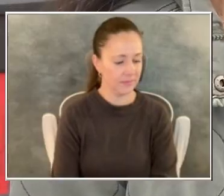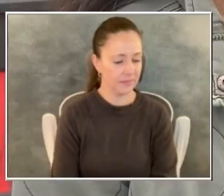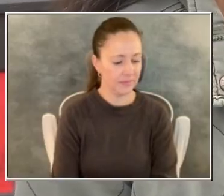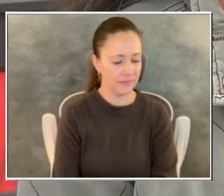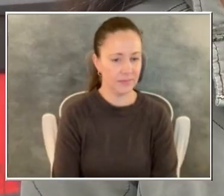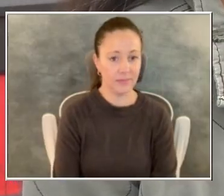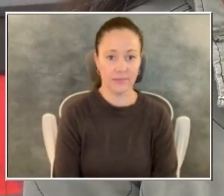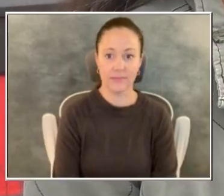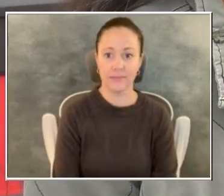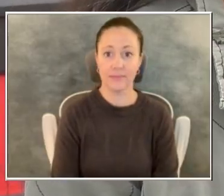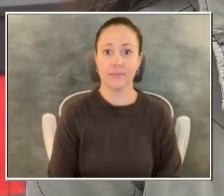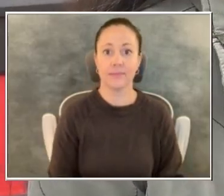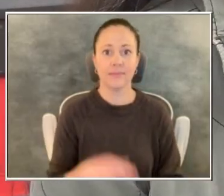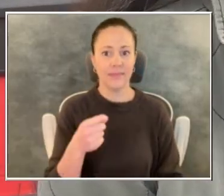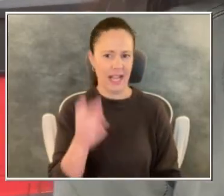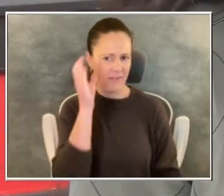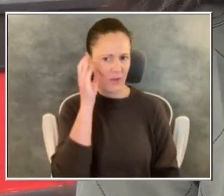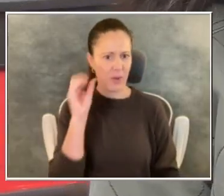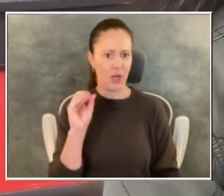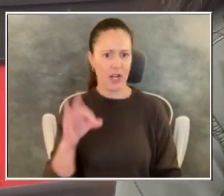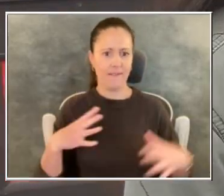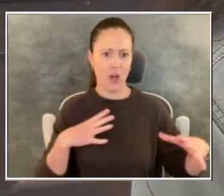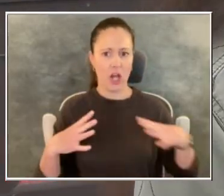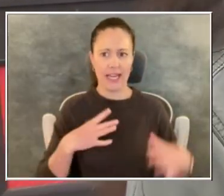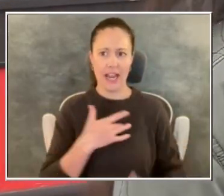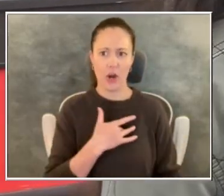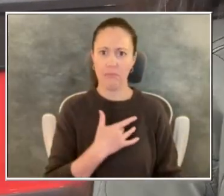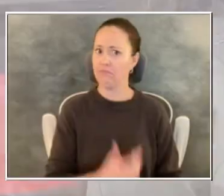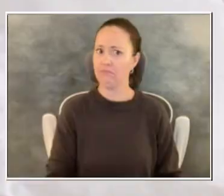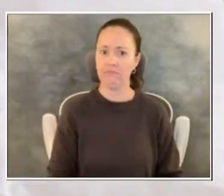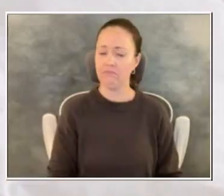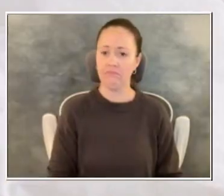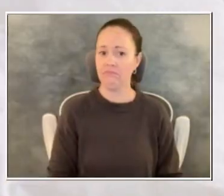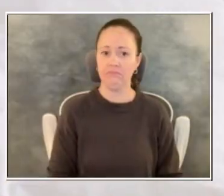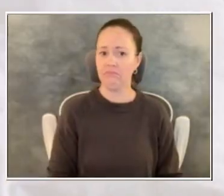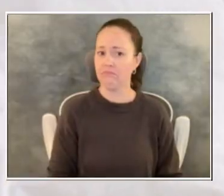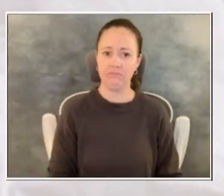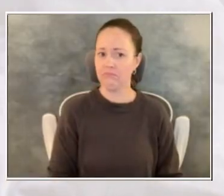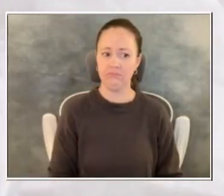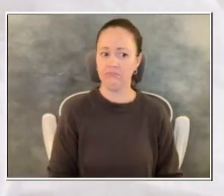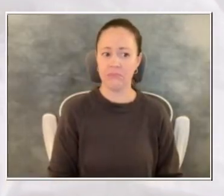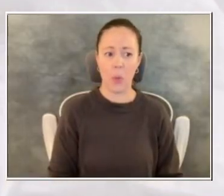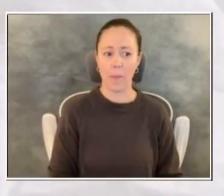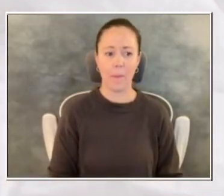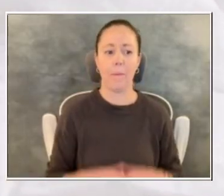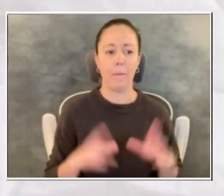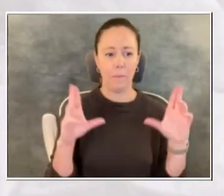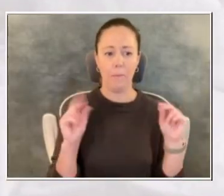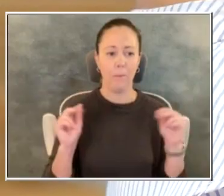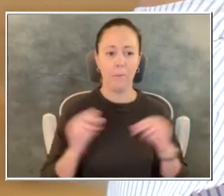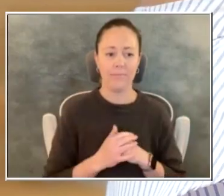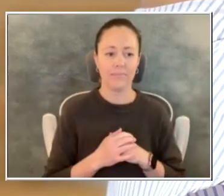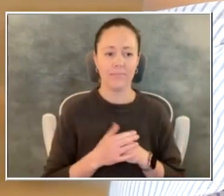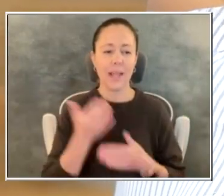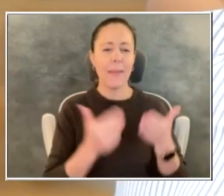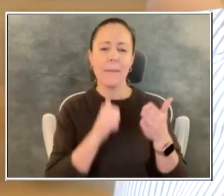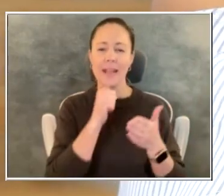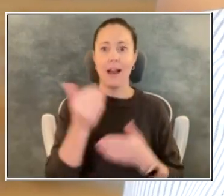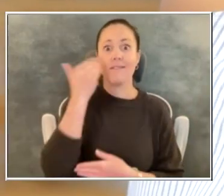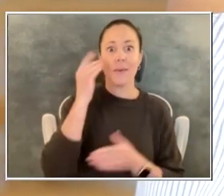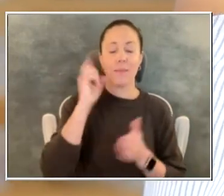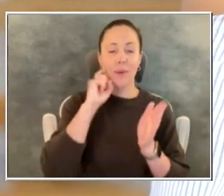Have you heard of holiday heart? No, I have not. No, I haven't. No. While holiday heart may not be a familiar term, a